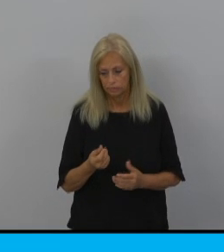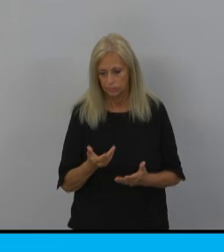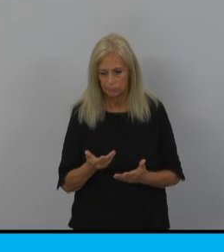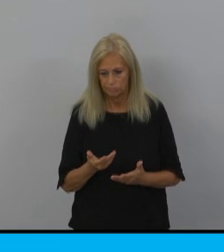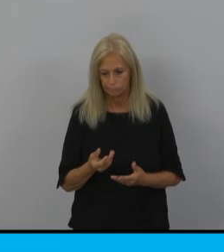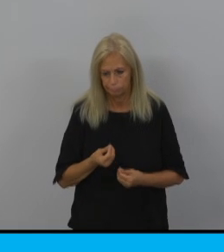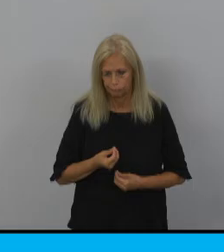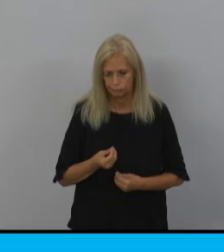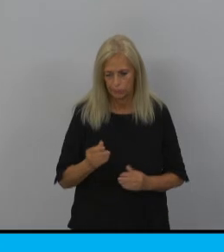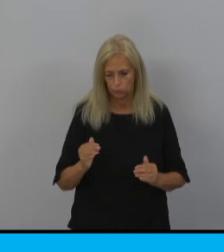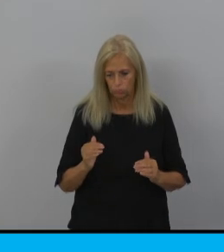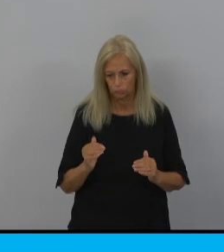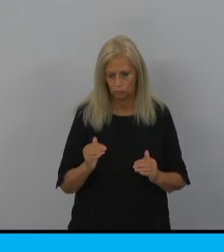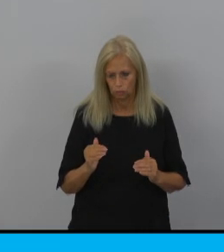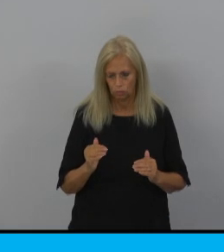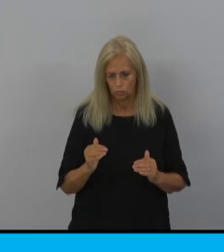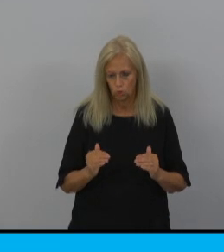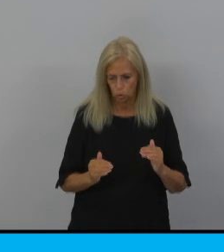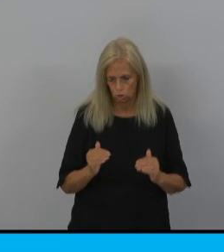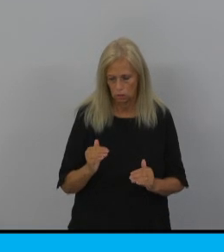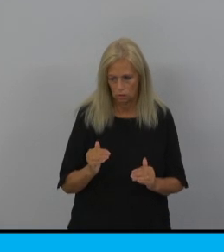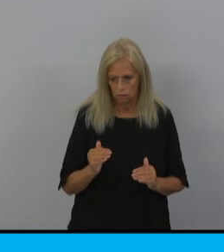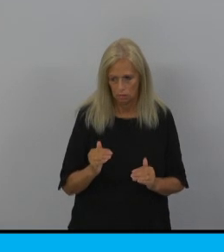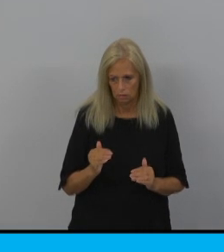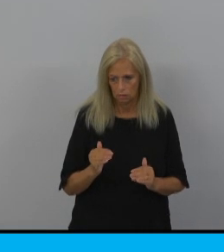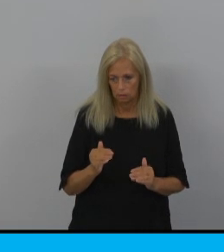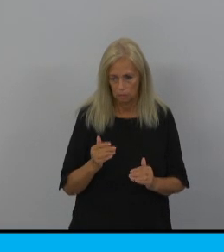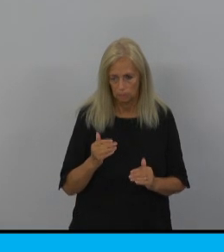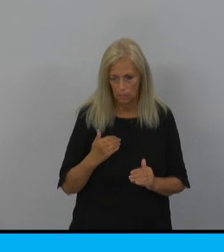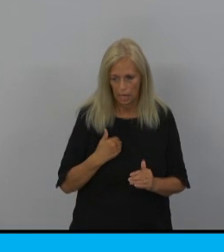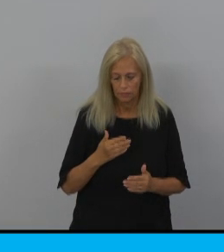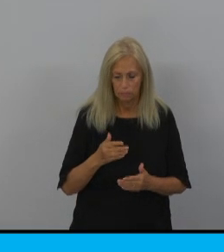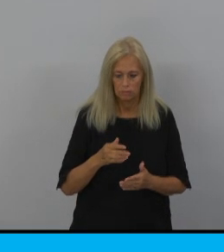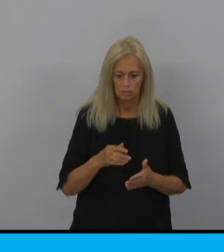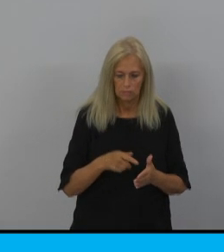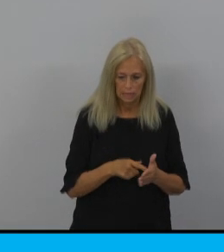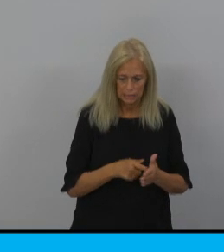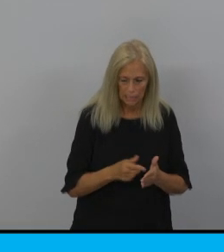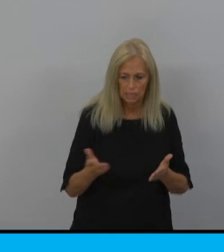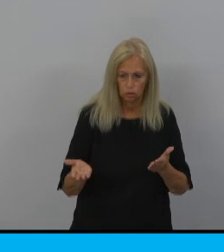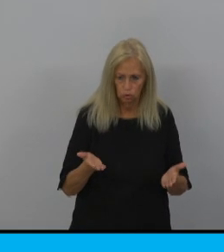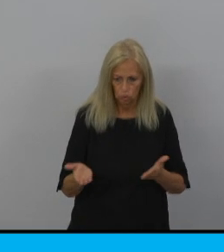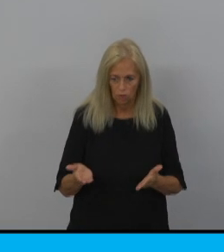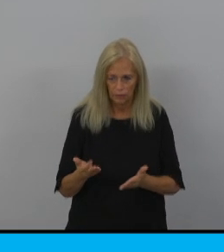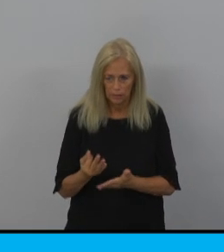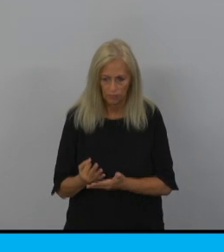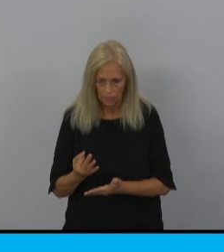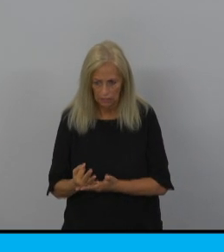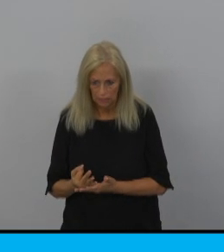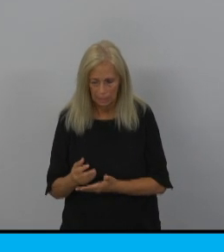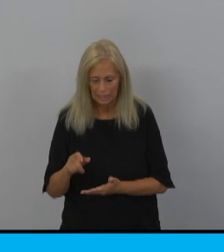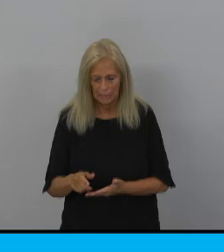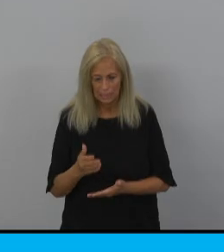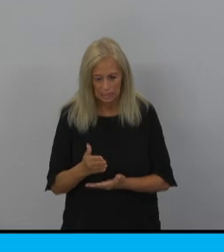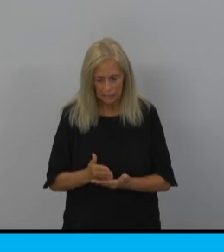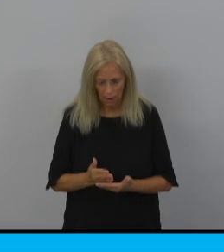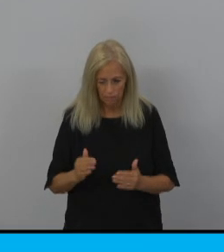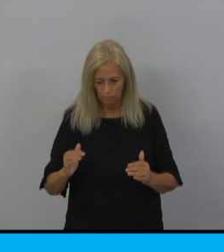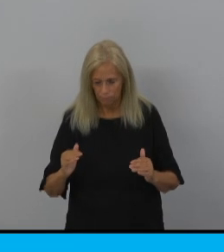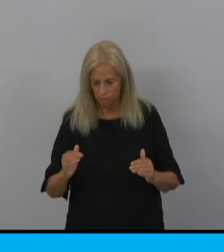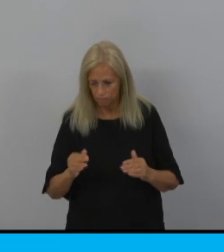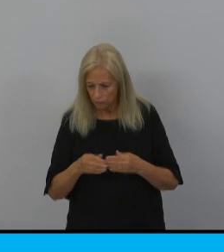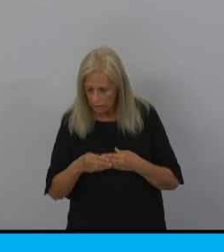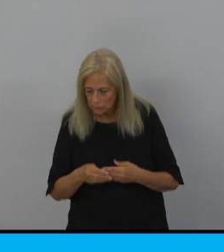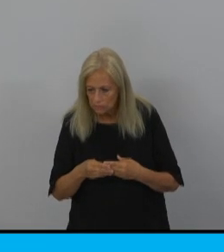other source really of revenue for the debt service fund, and you want to be able to have some flexibility in